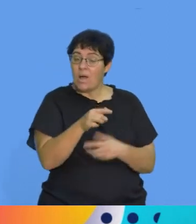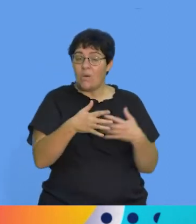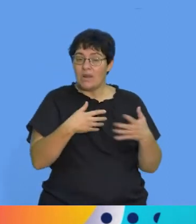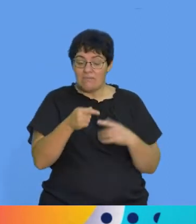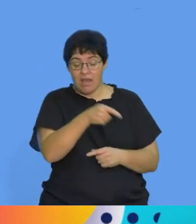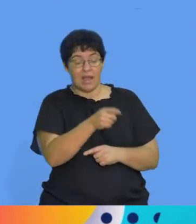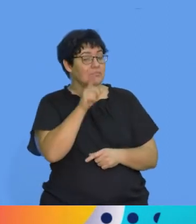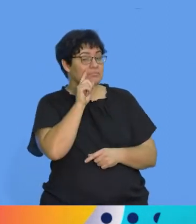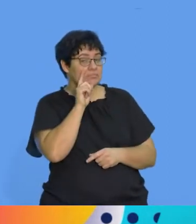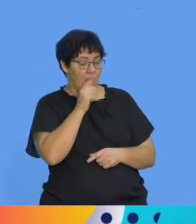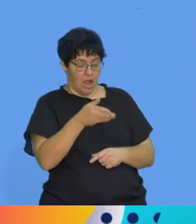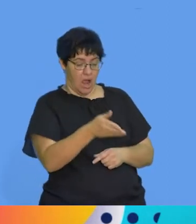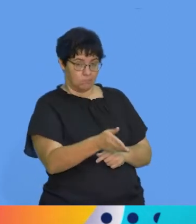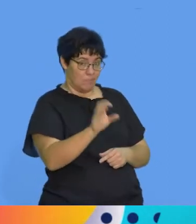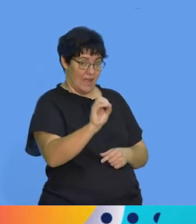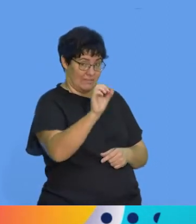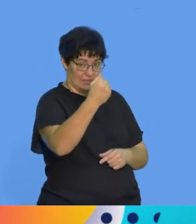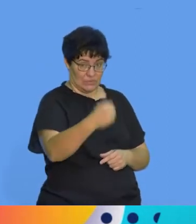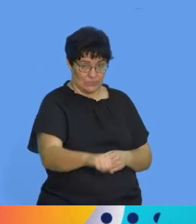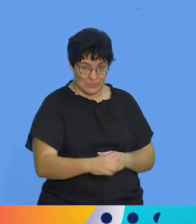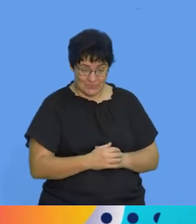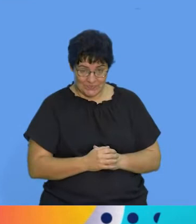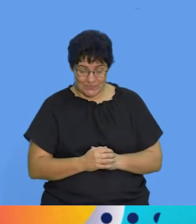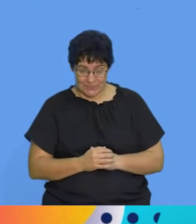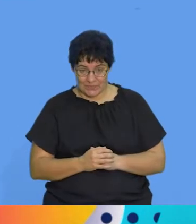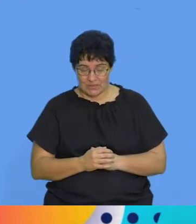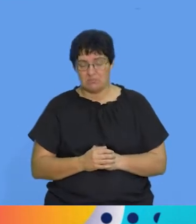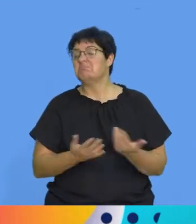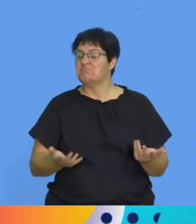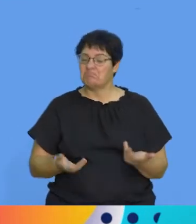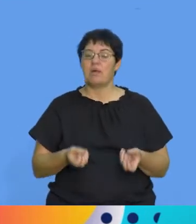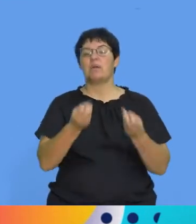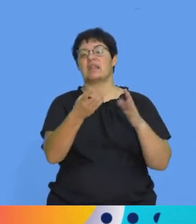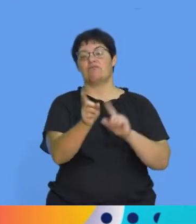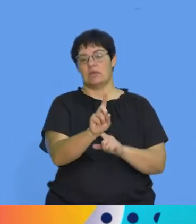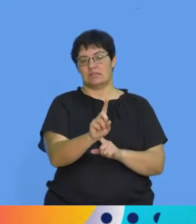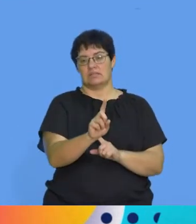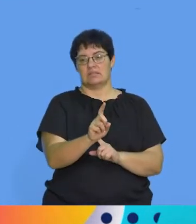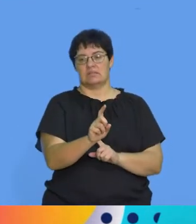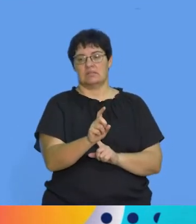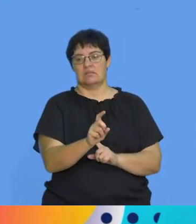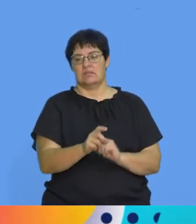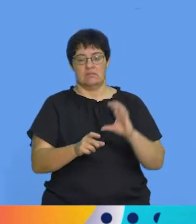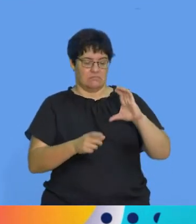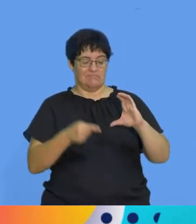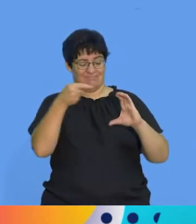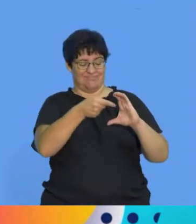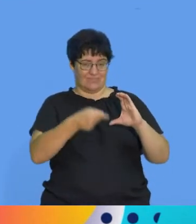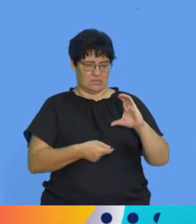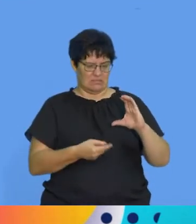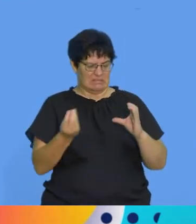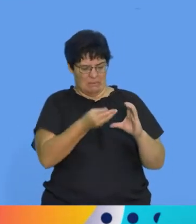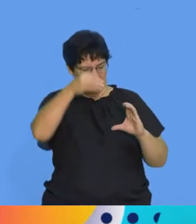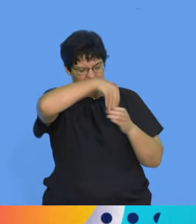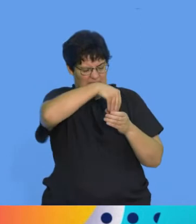if that whatever we're testing for is present. So let me explain to you. So I'm going to give you a little beaker, and